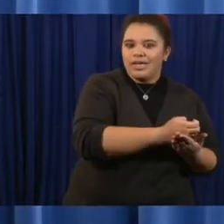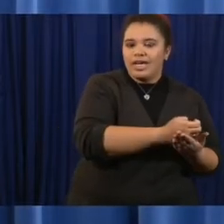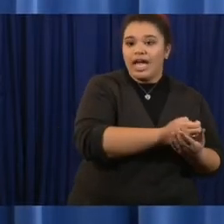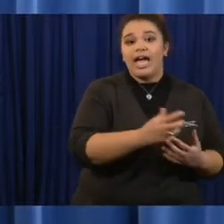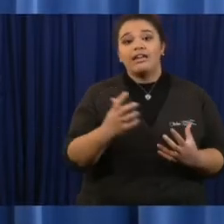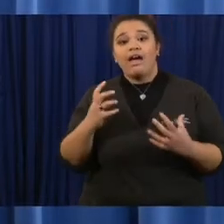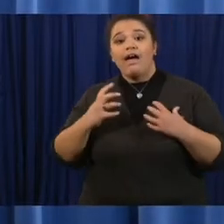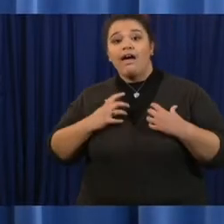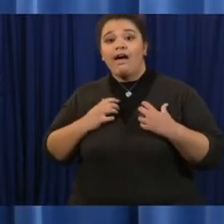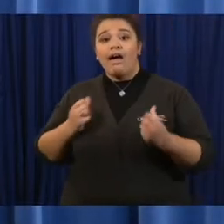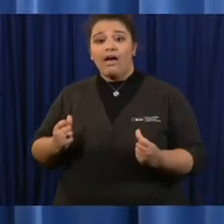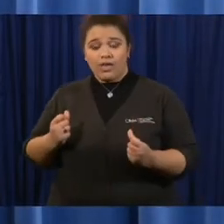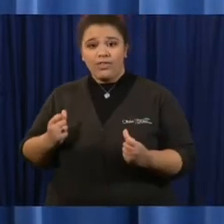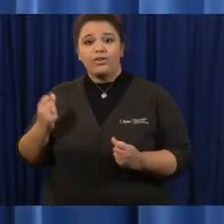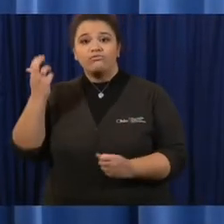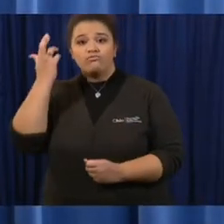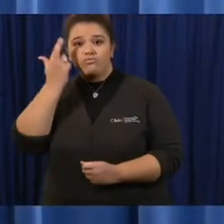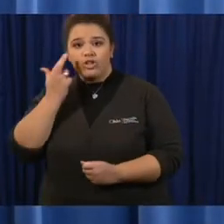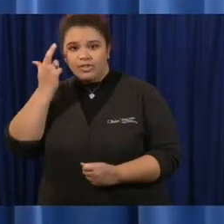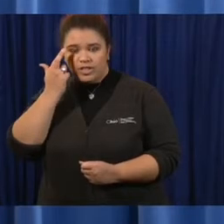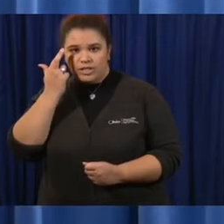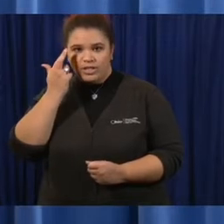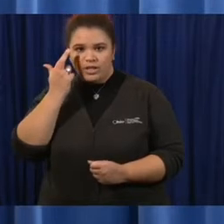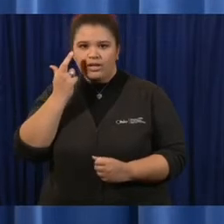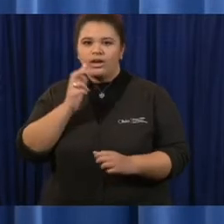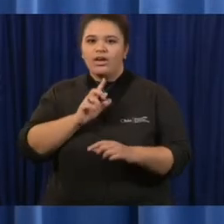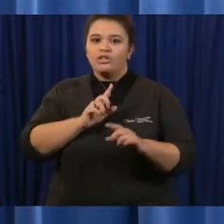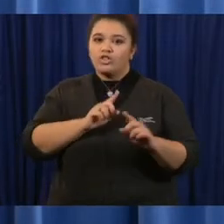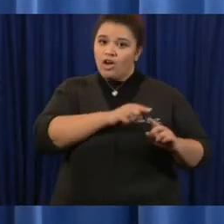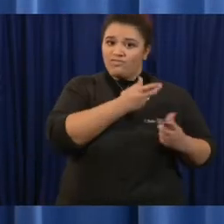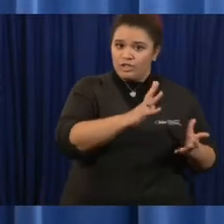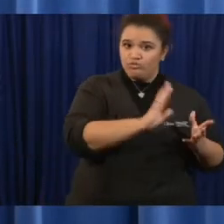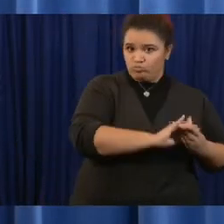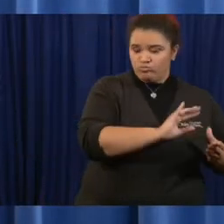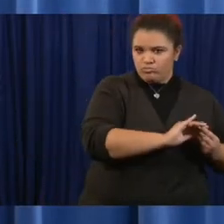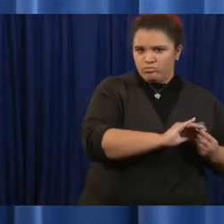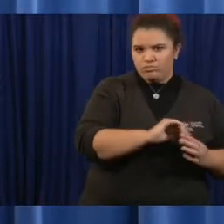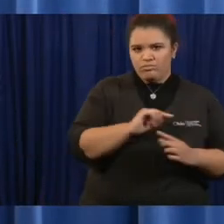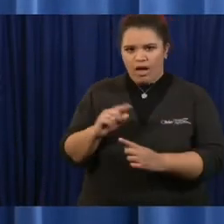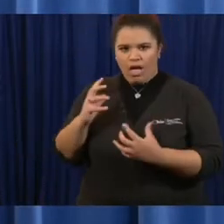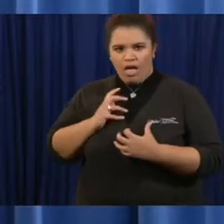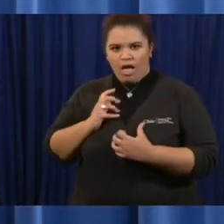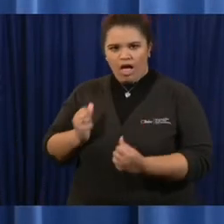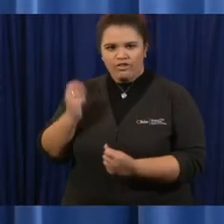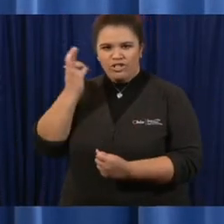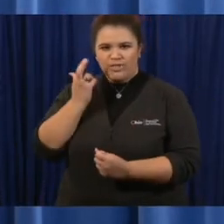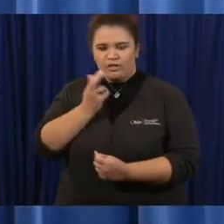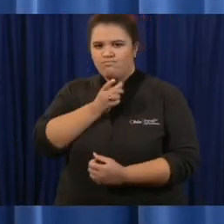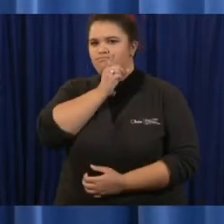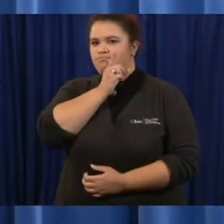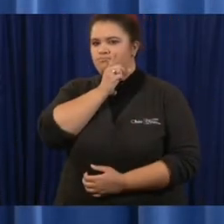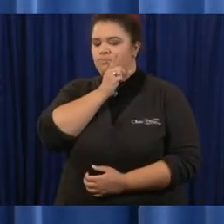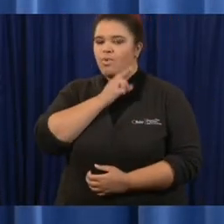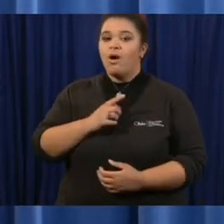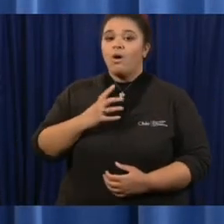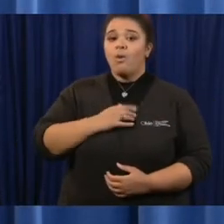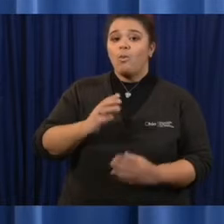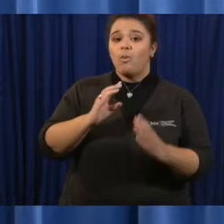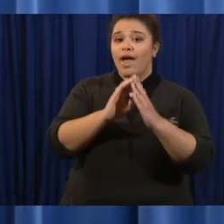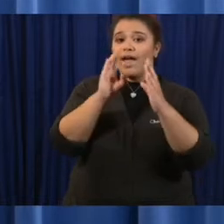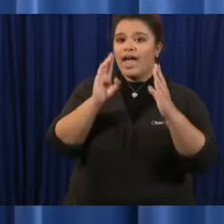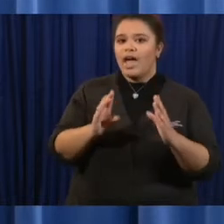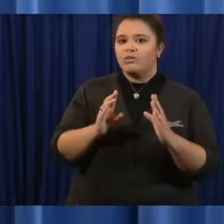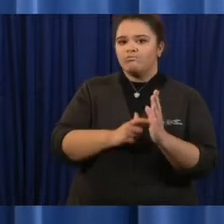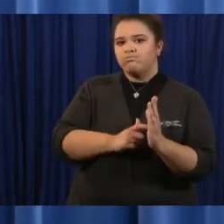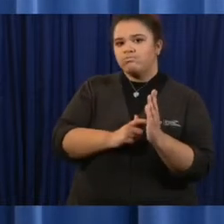reopening, but what we're not hearing is the health justification. The White House guidelines call for 2 weeks of steadily declining